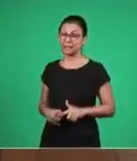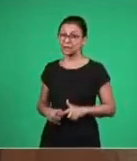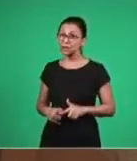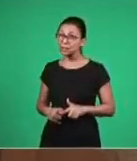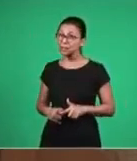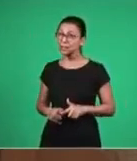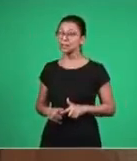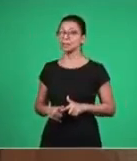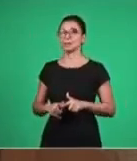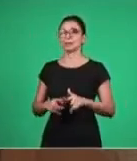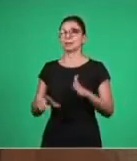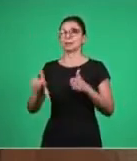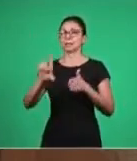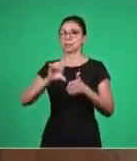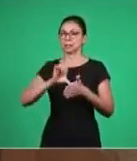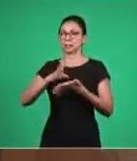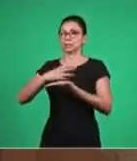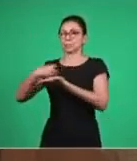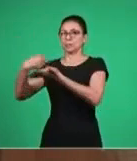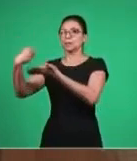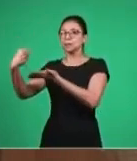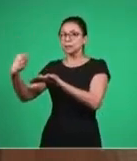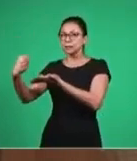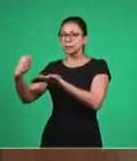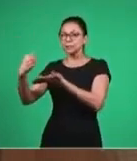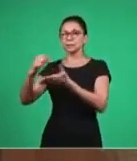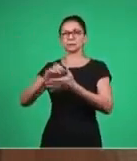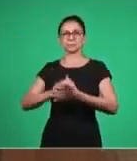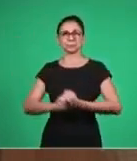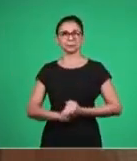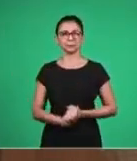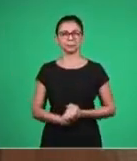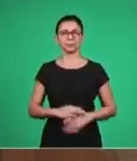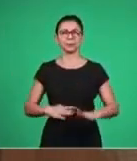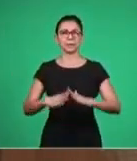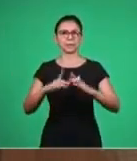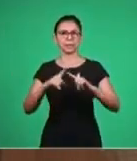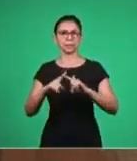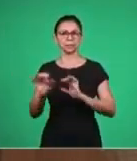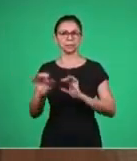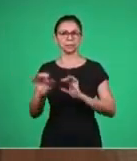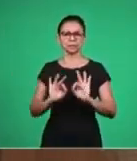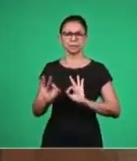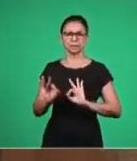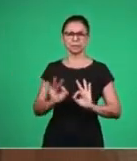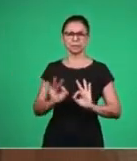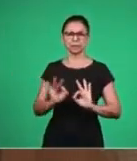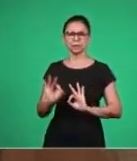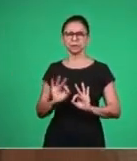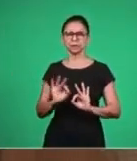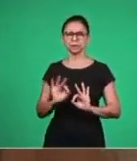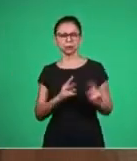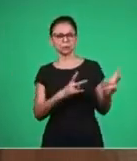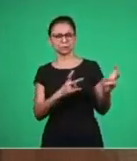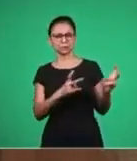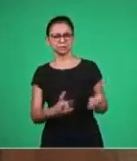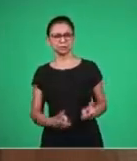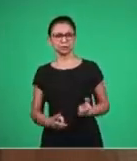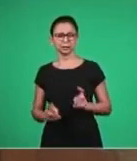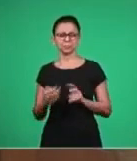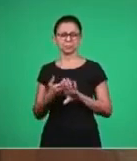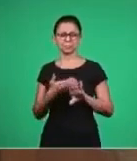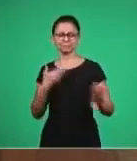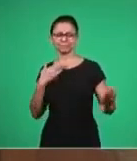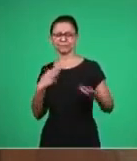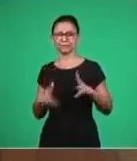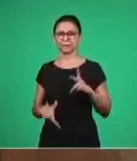the hurting will come, but the church will not go through the hurting. We are gonna go through the pre-hurting. And